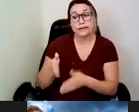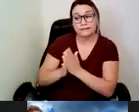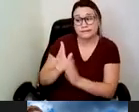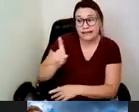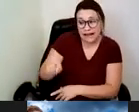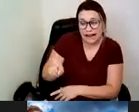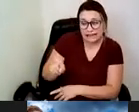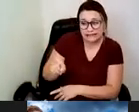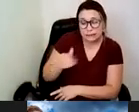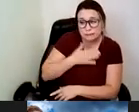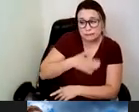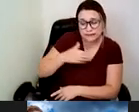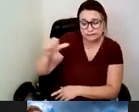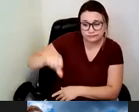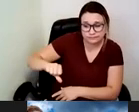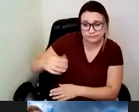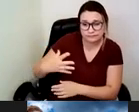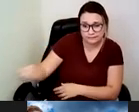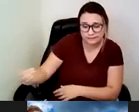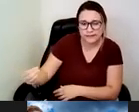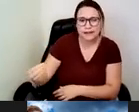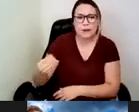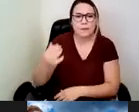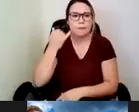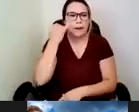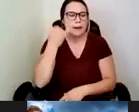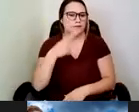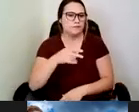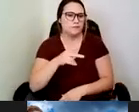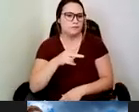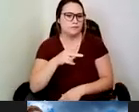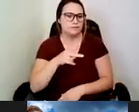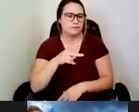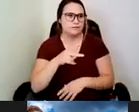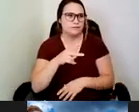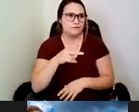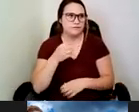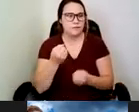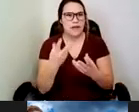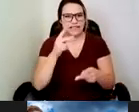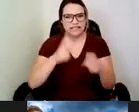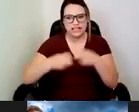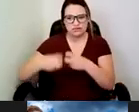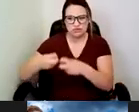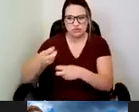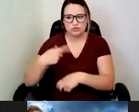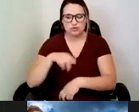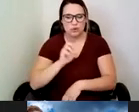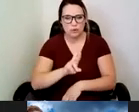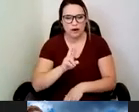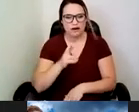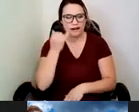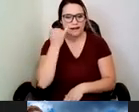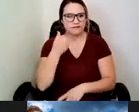we're concerned, like adult protectives involved, et cetera, because we have all those issues, or they may even be, you know, the cause of the injury, we